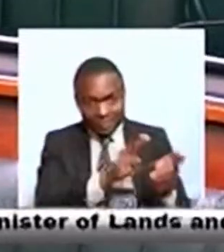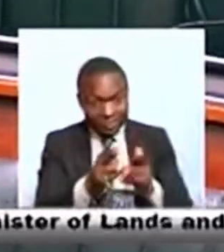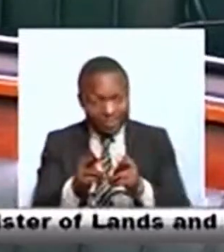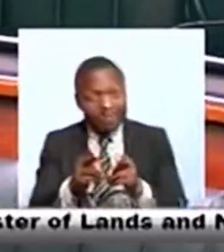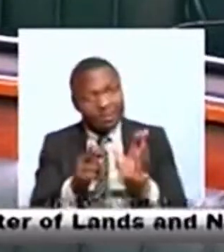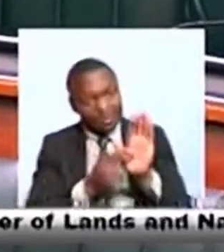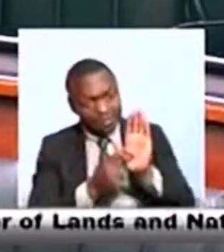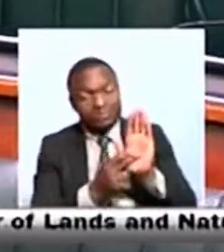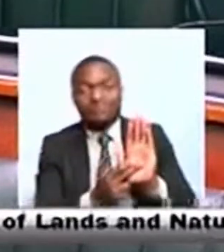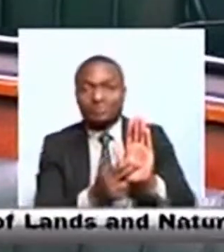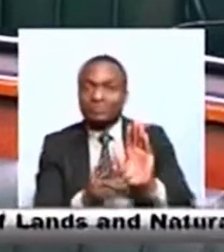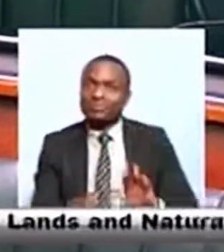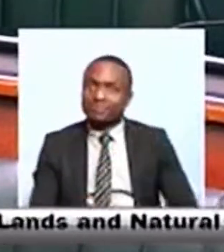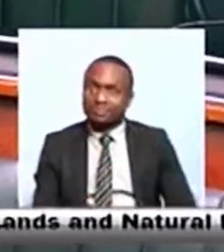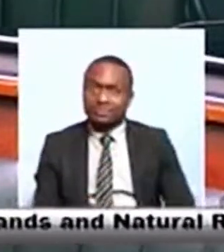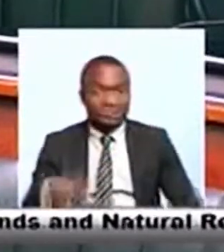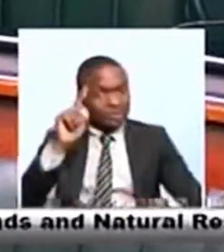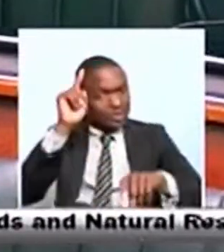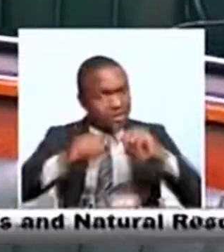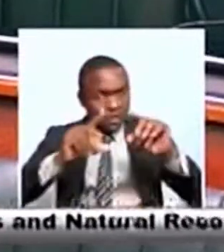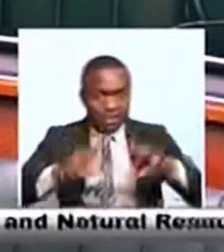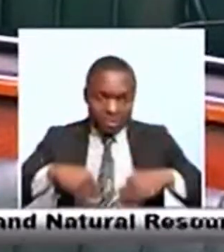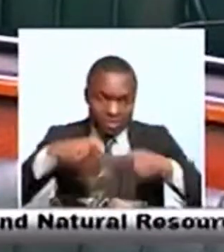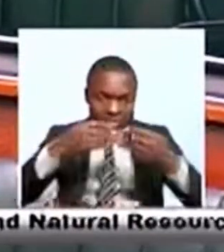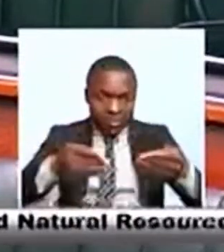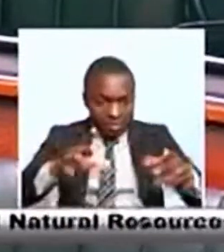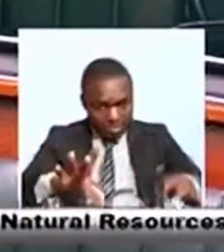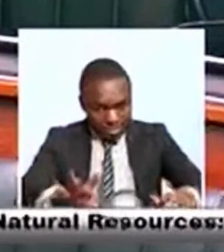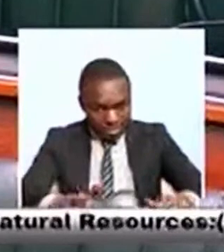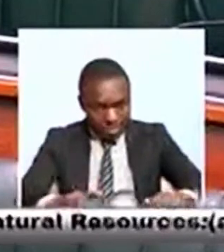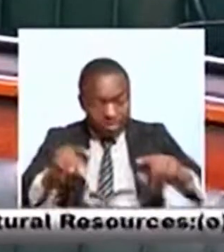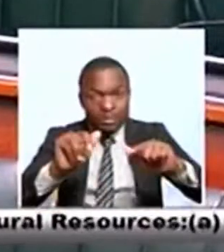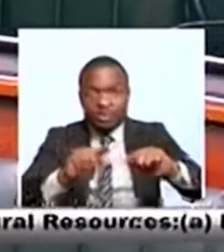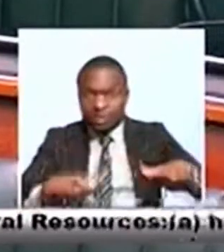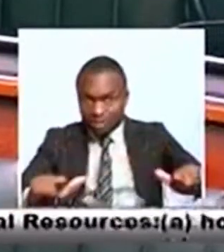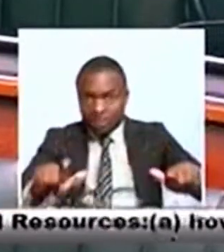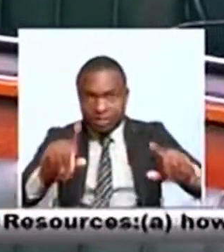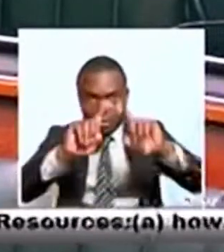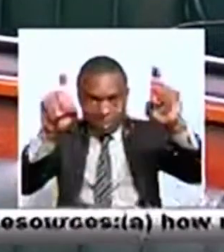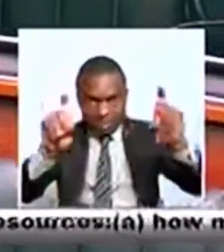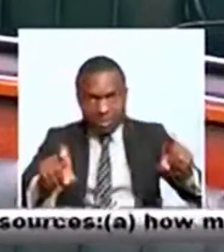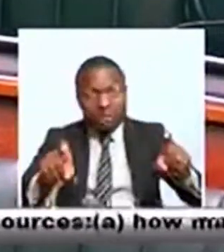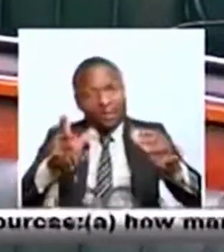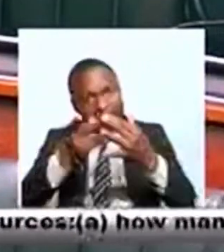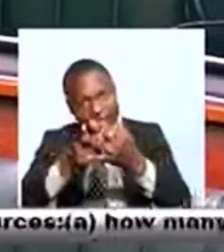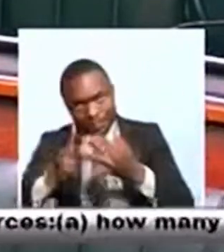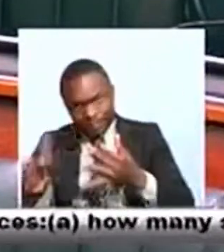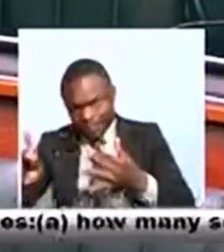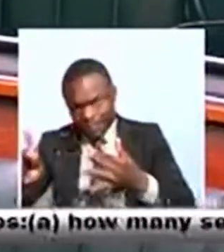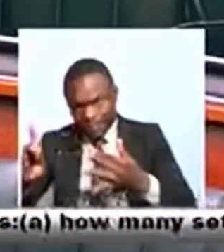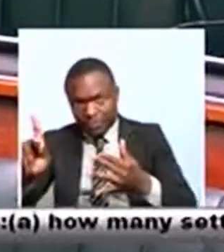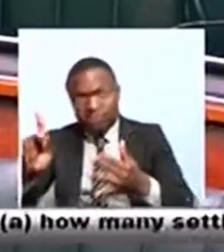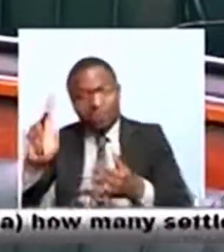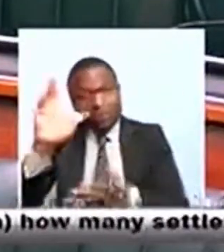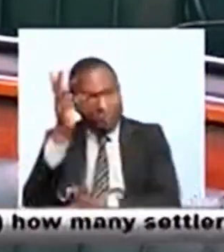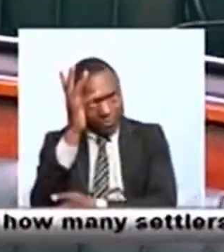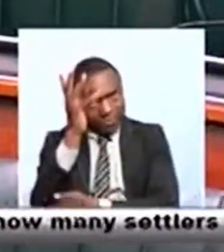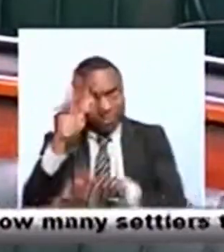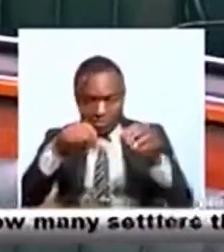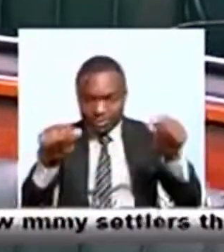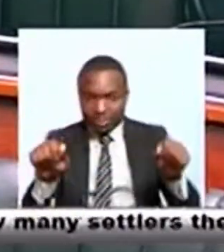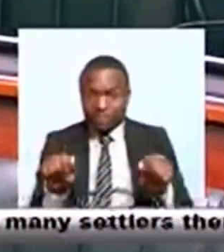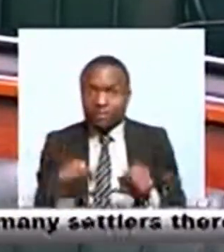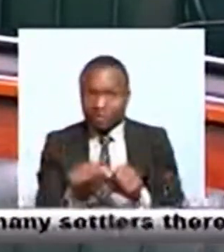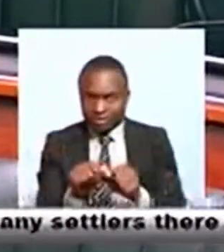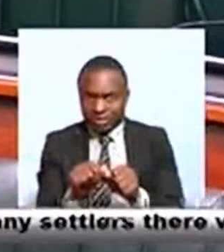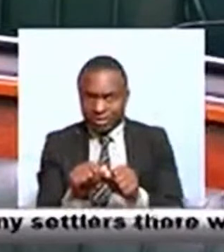indicated that they can't be given ownership documents because they are part of a forest reserve. Given the social